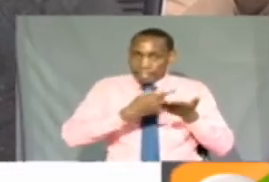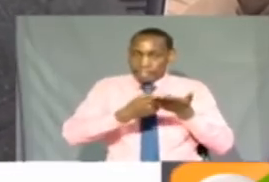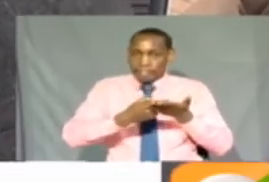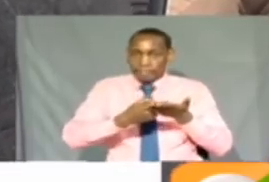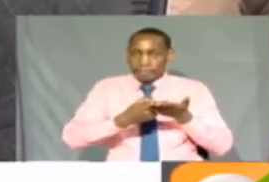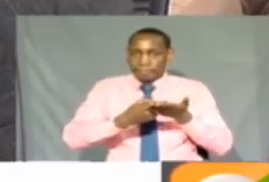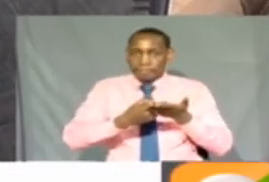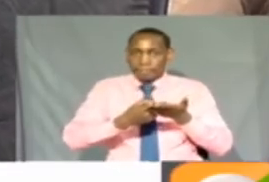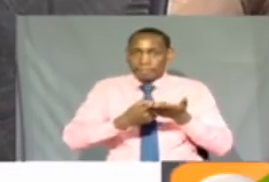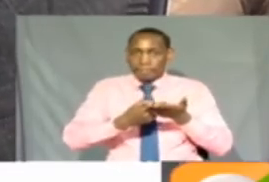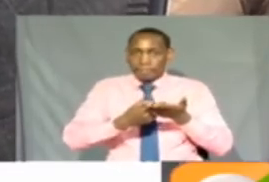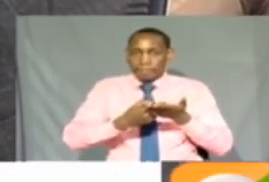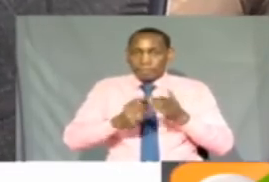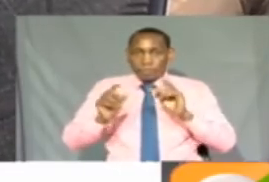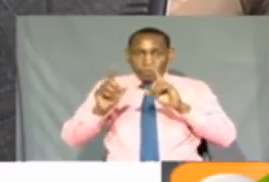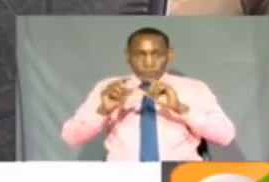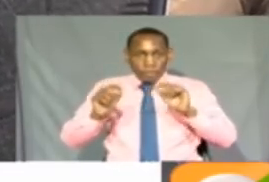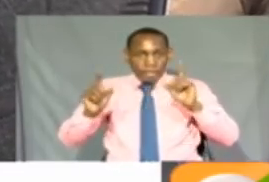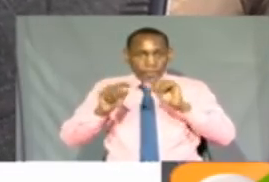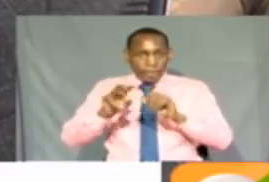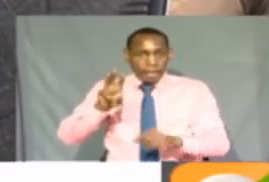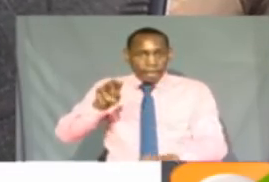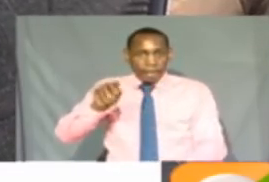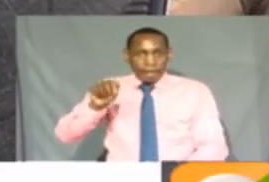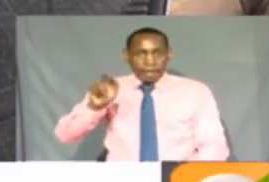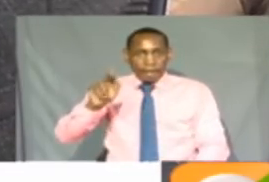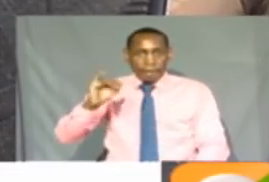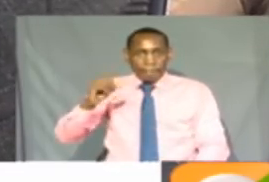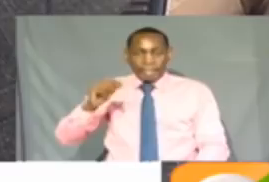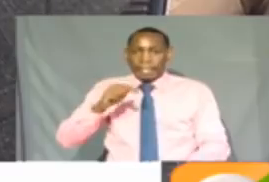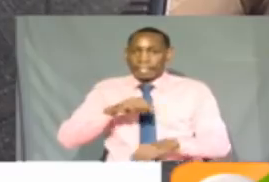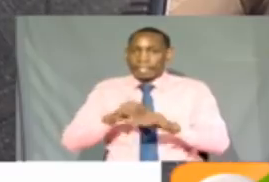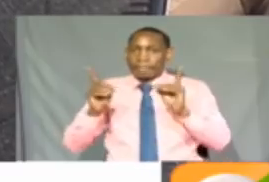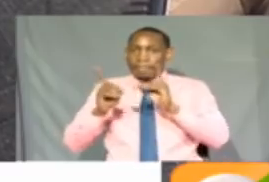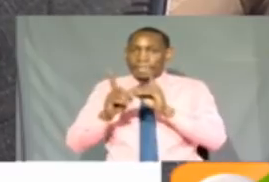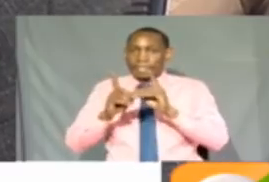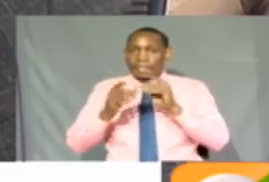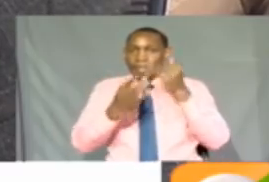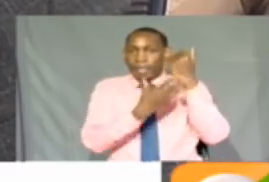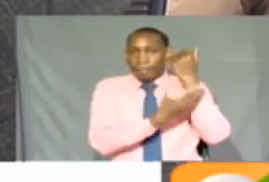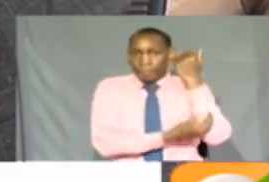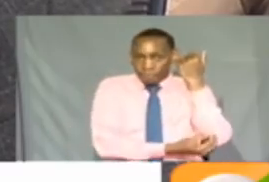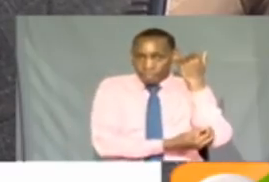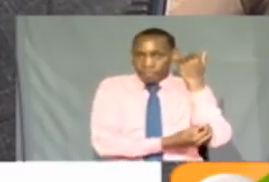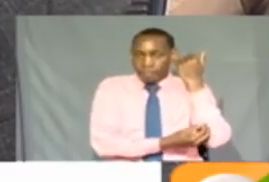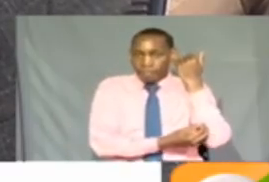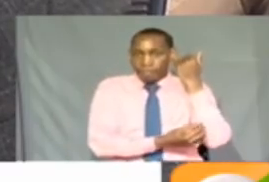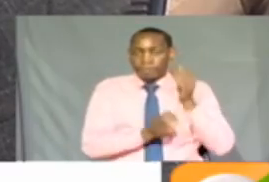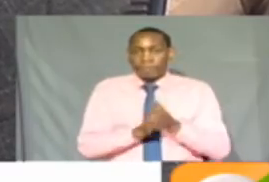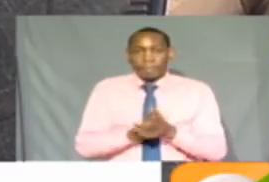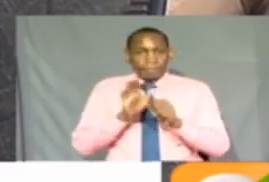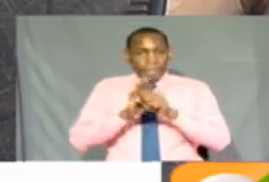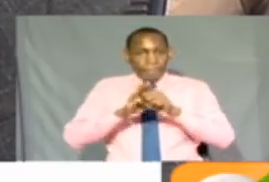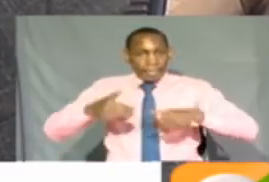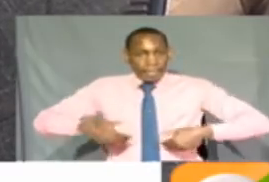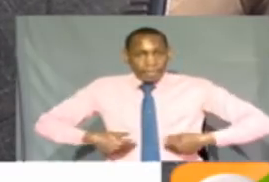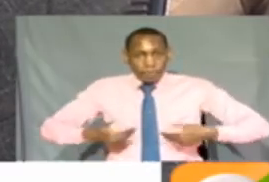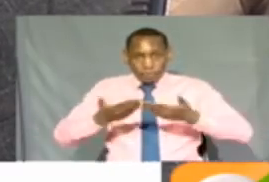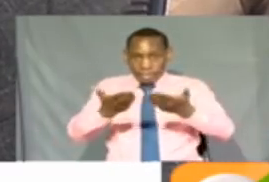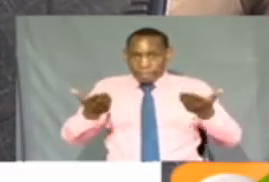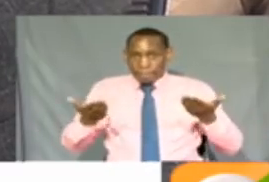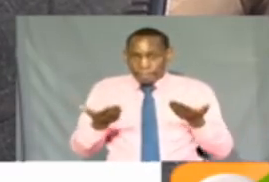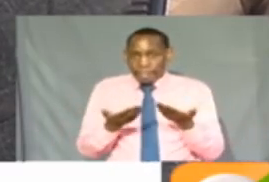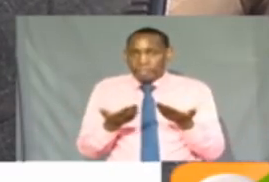Mariga's thoughts. Mm-hmm. Dating while broke has sent majority of dating youths